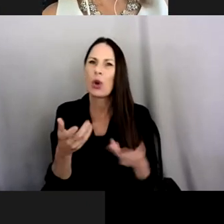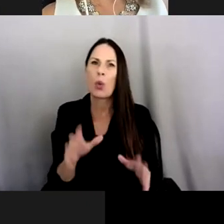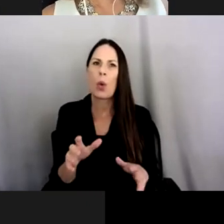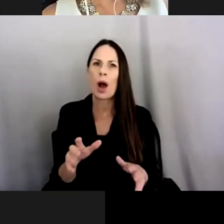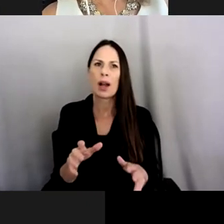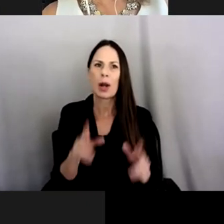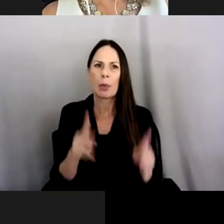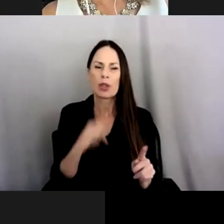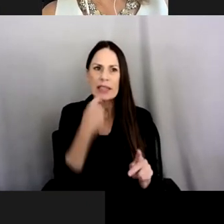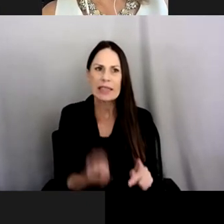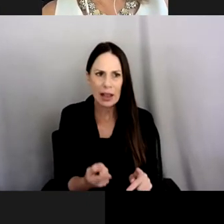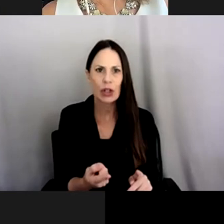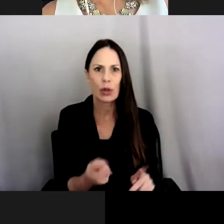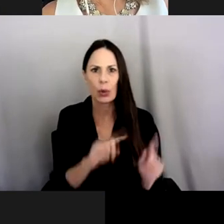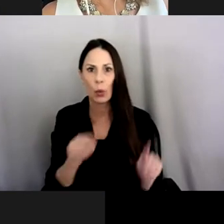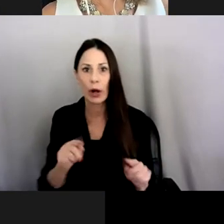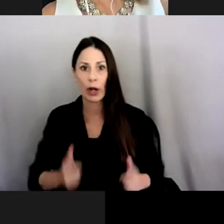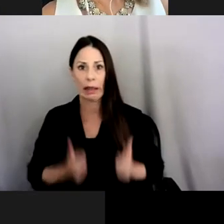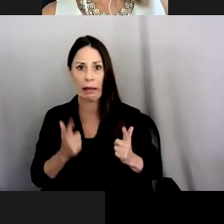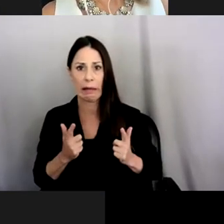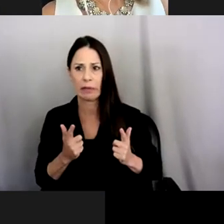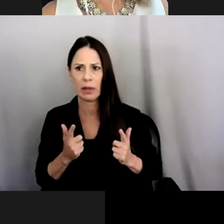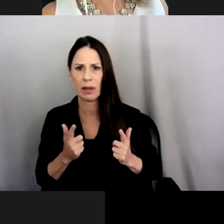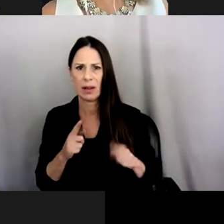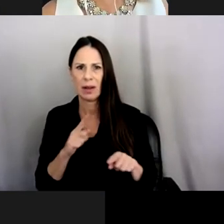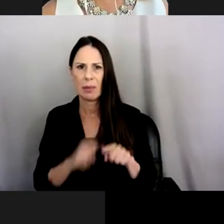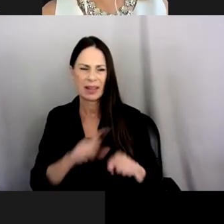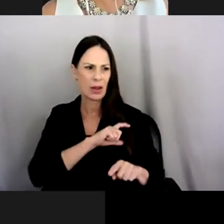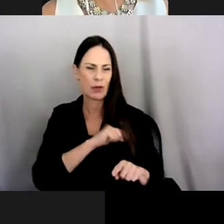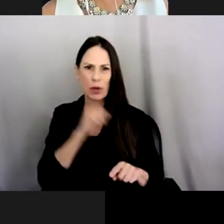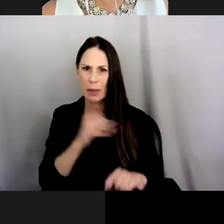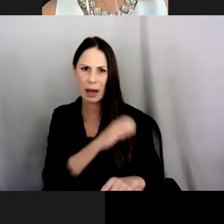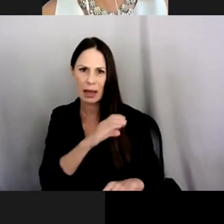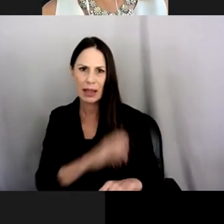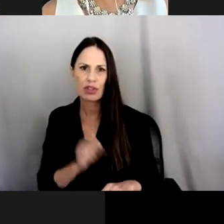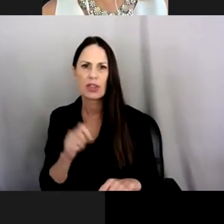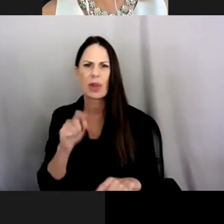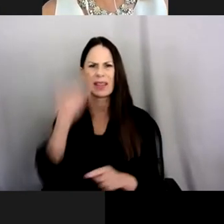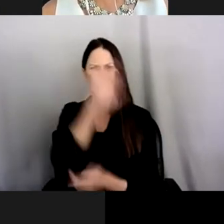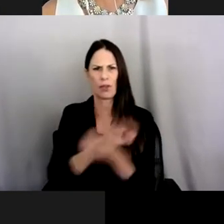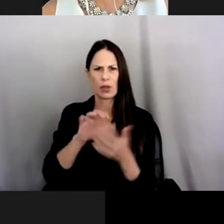clinician. And so that seems to be a little confusing still in the communities and with justice involved